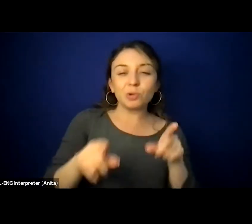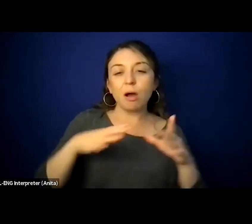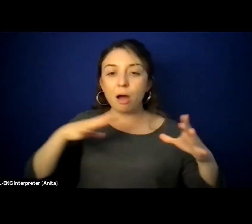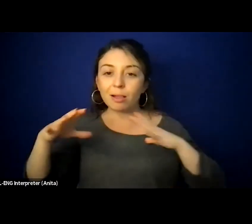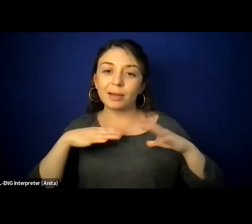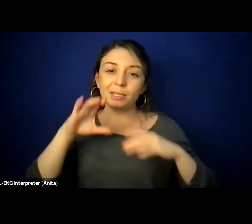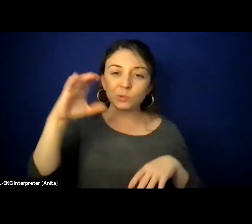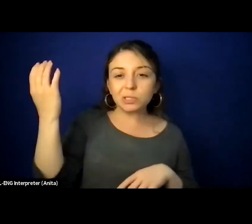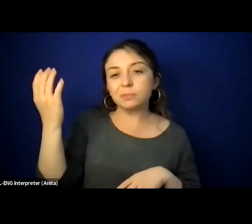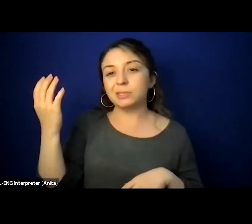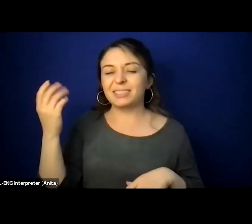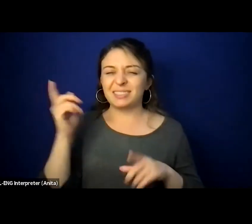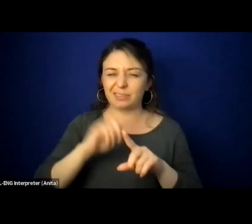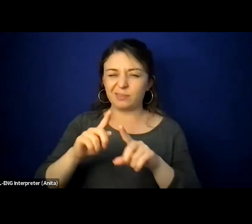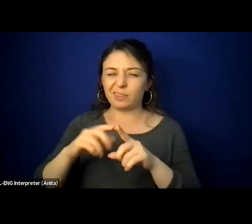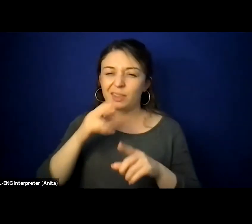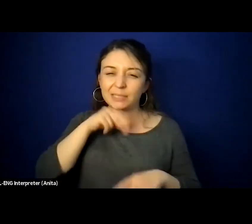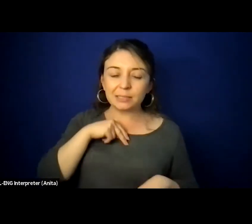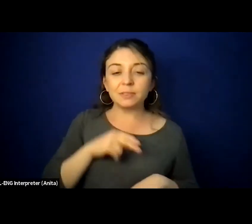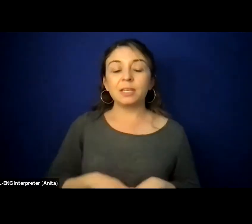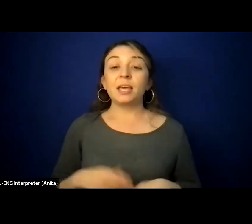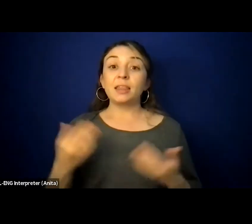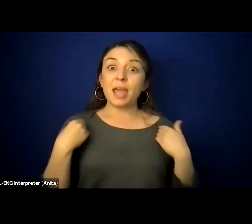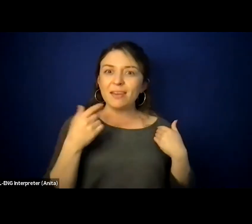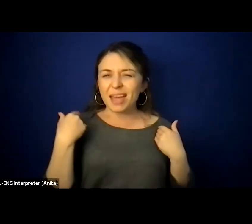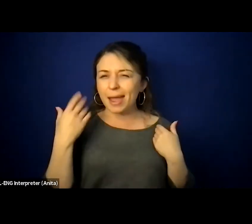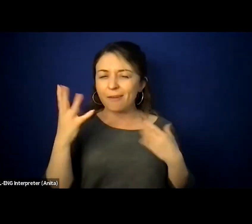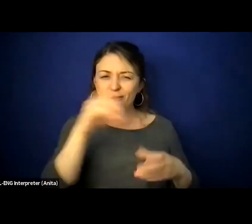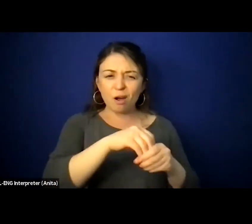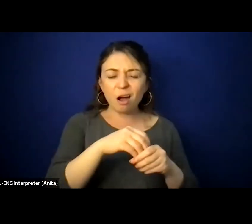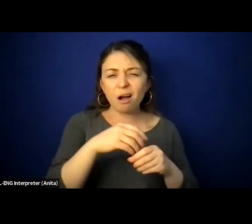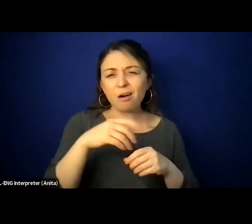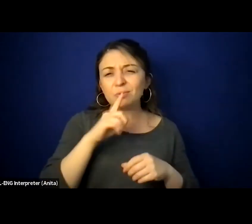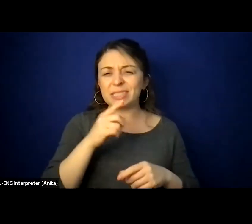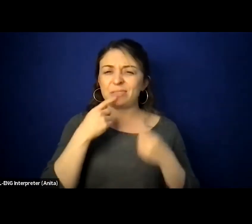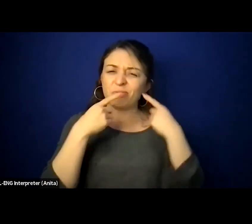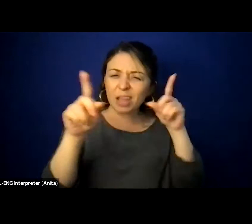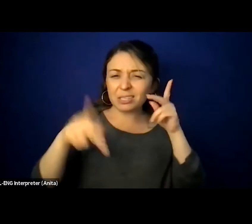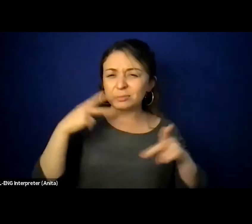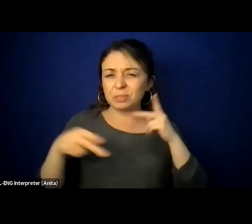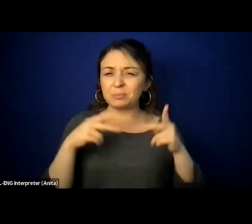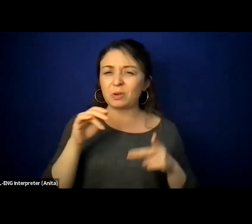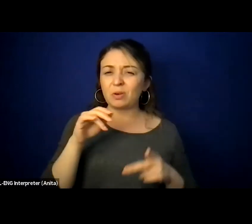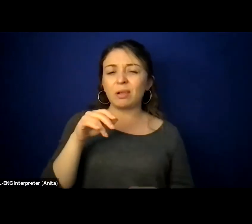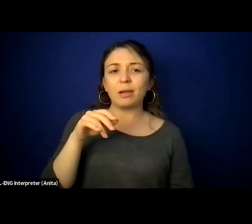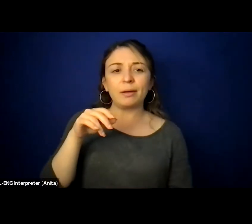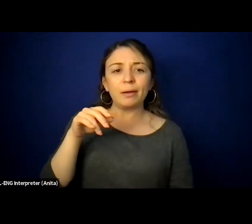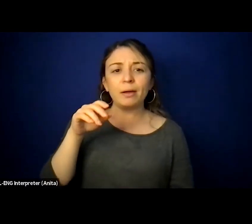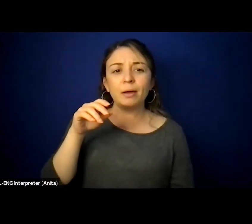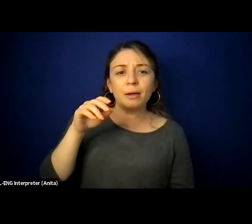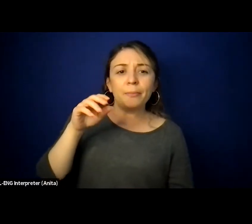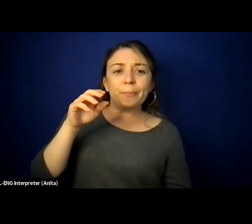weekend, and feature these headlining celebrities, right? Like the Jackson 5 and Frank Sinatra. And while the